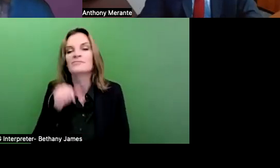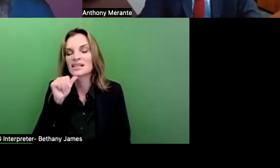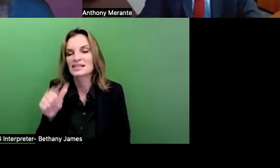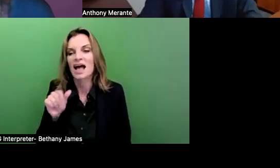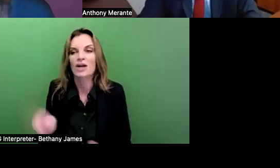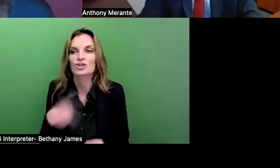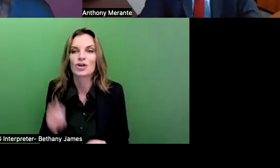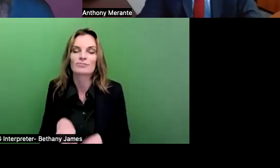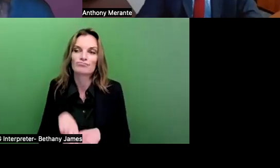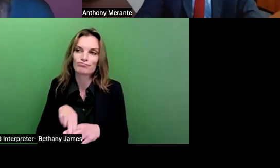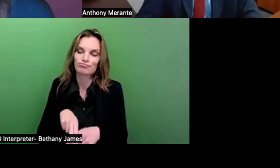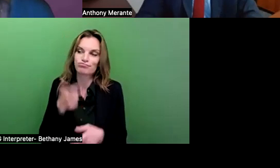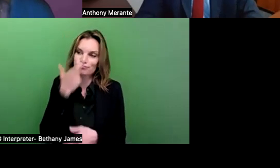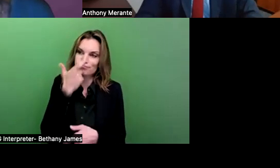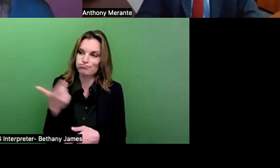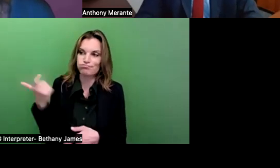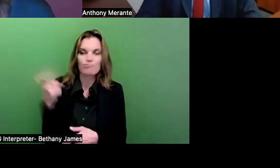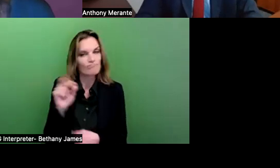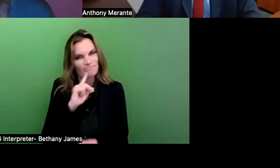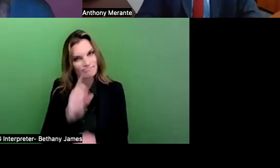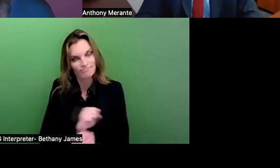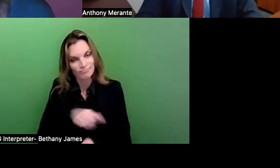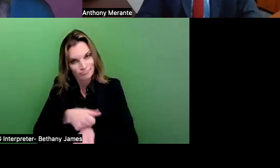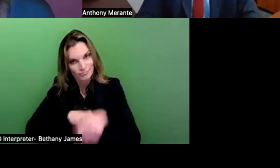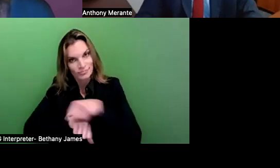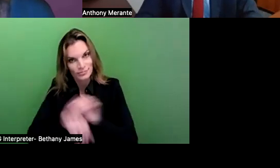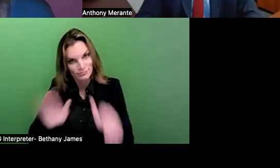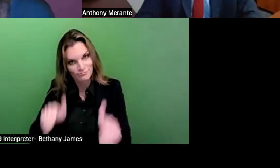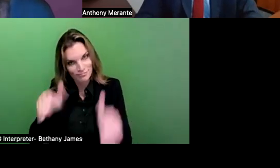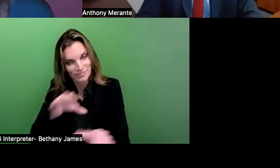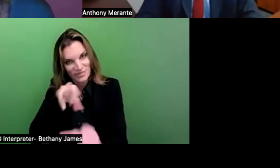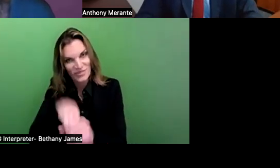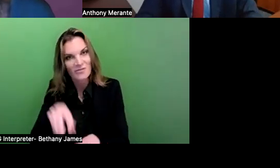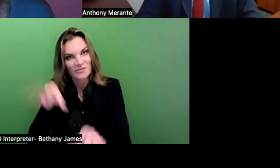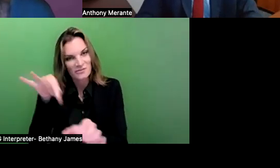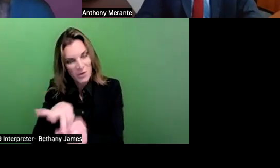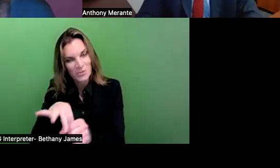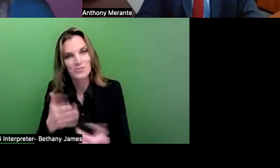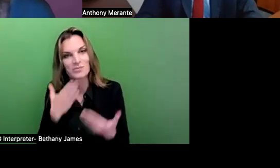spectator sport, and I encourage everyone to get out and vote. Thank you